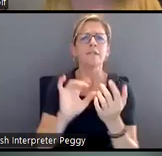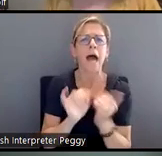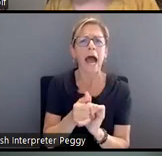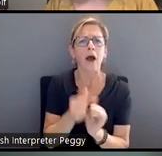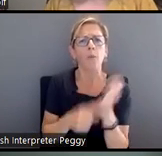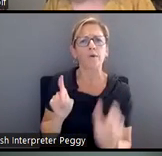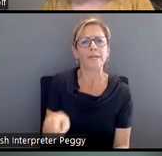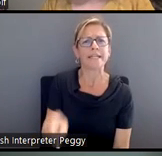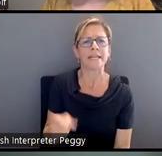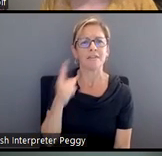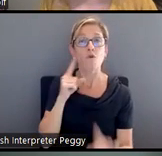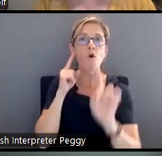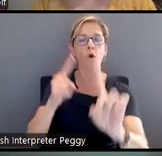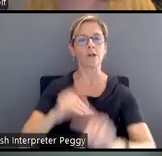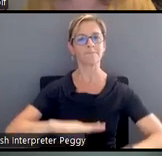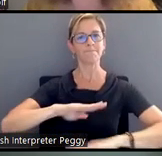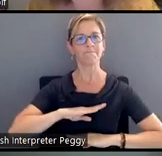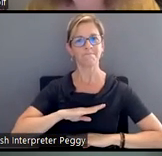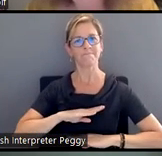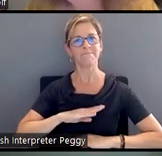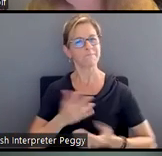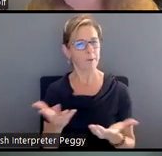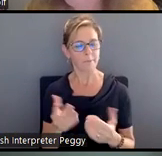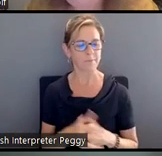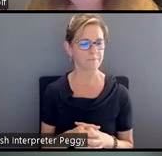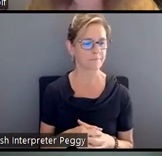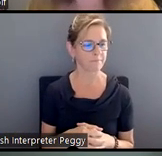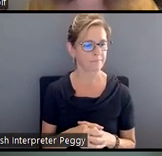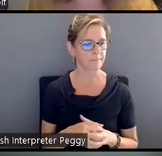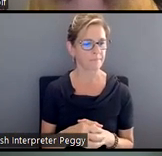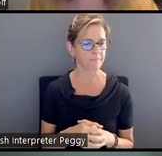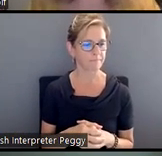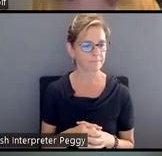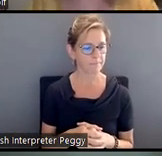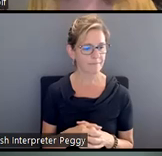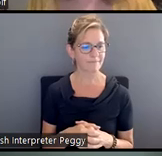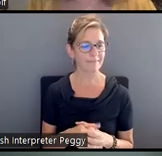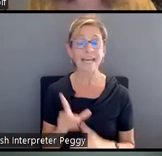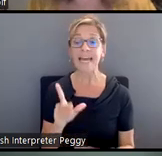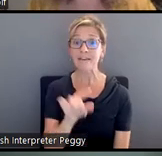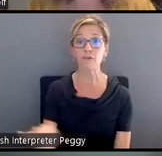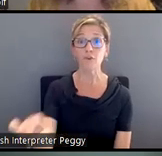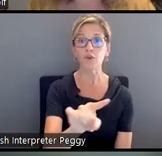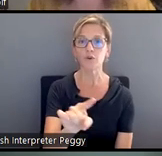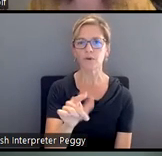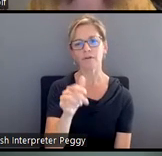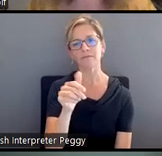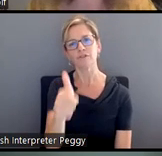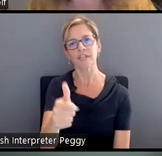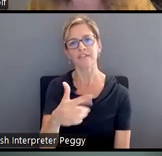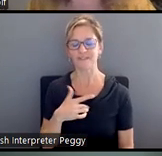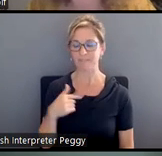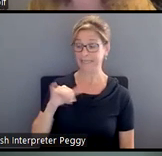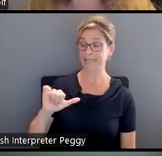so I just wanted to point out as well, for those of you who are introverts, I'm actually an introvert myself, and you may feel like I'm not very good